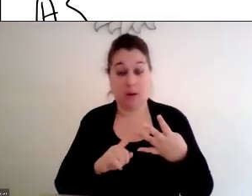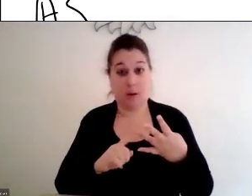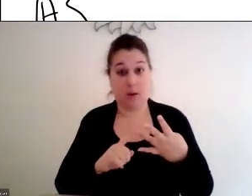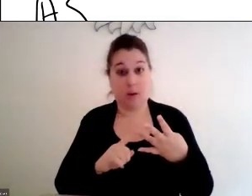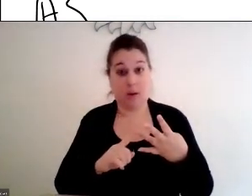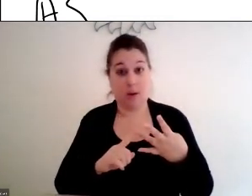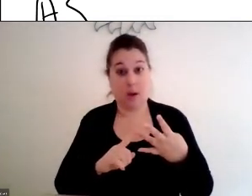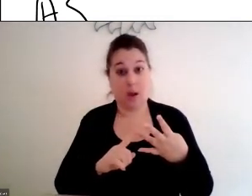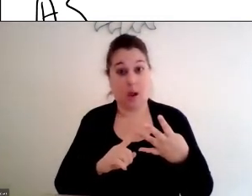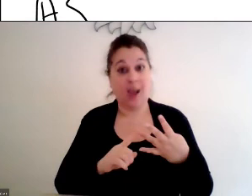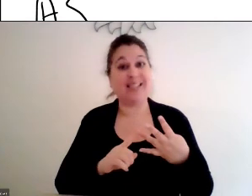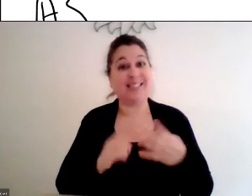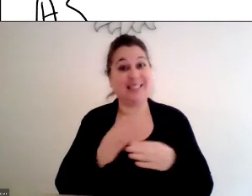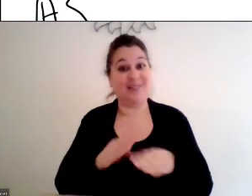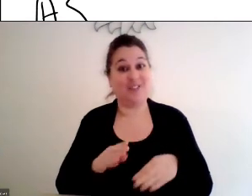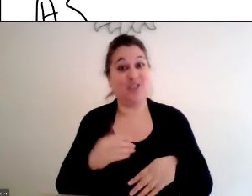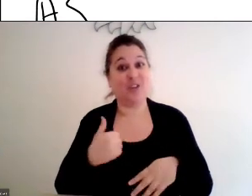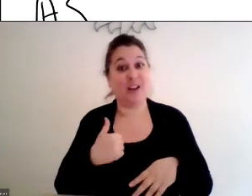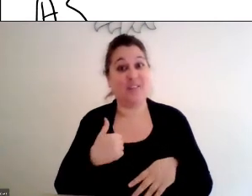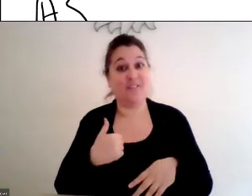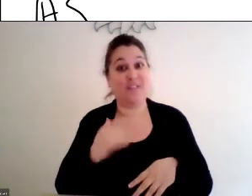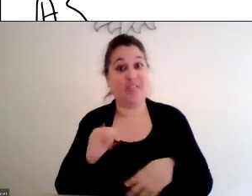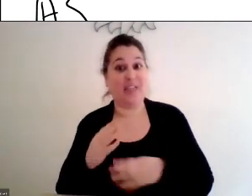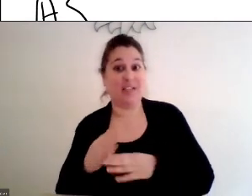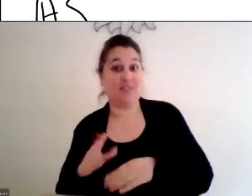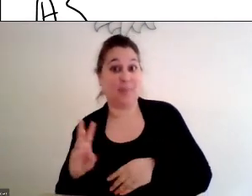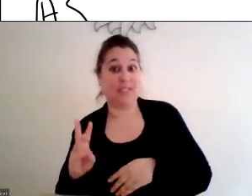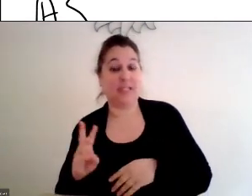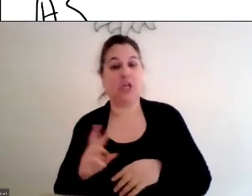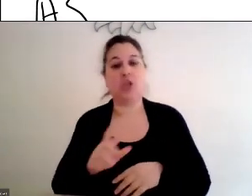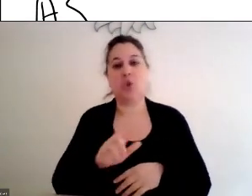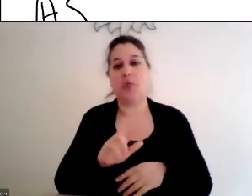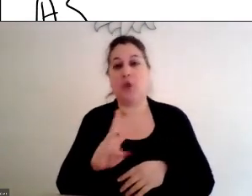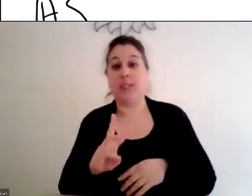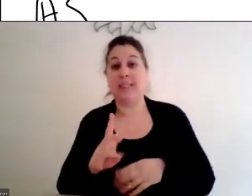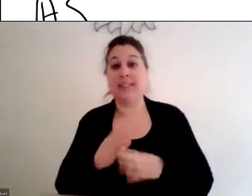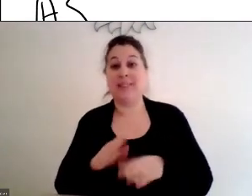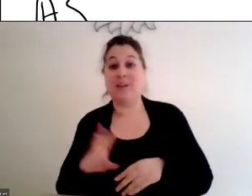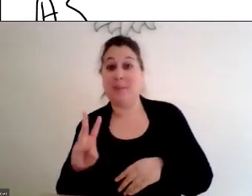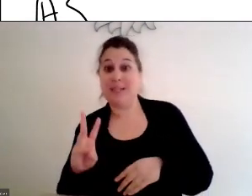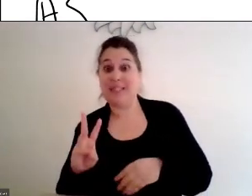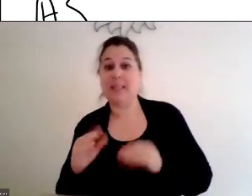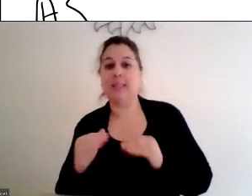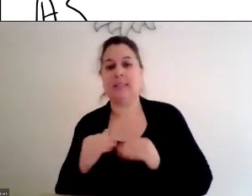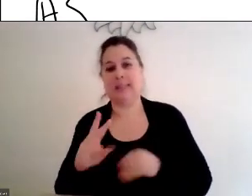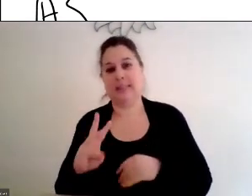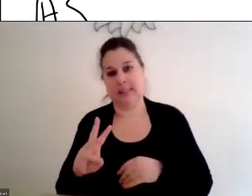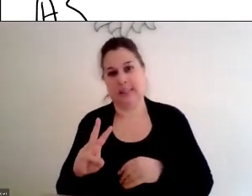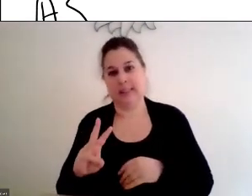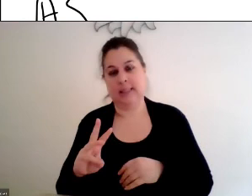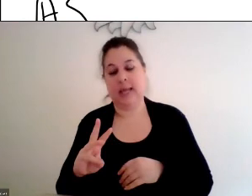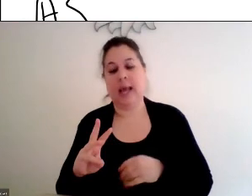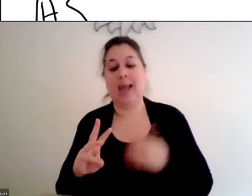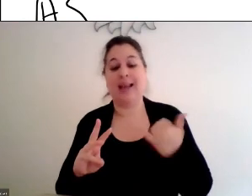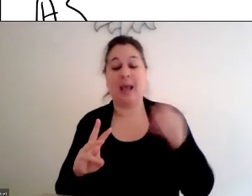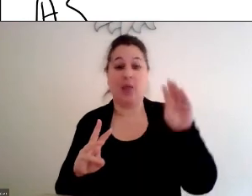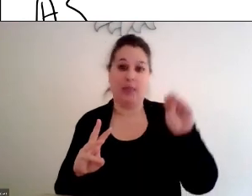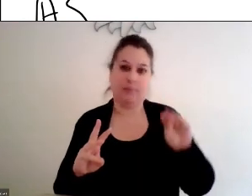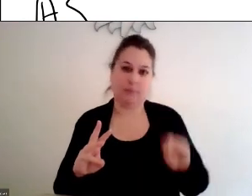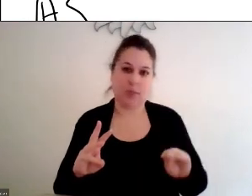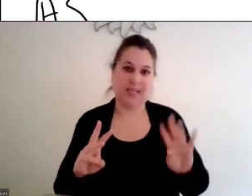6. Okay, but I can ask myself at the going back to the beginning, do I see any parentheses? Nope. Do I see